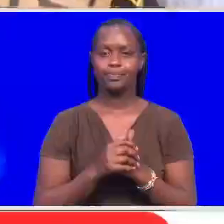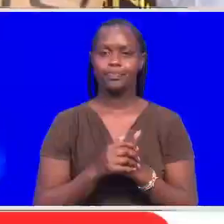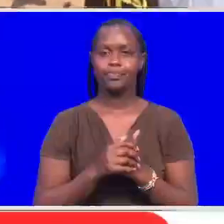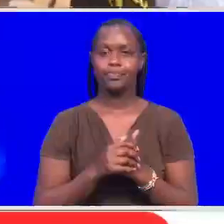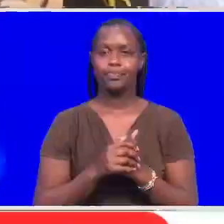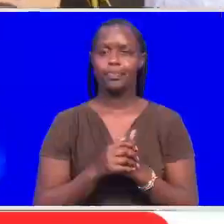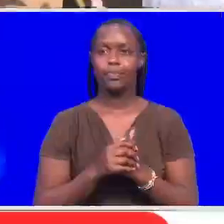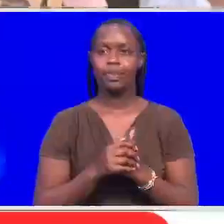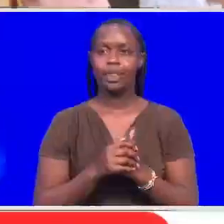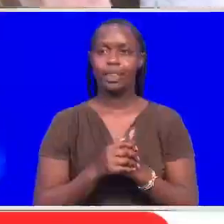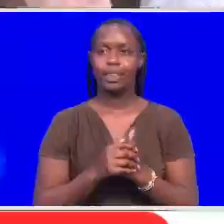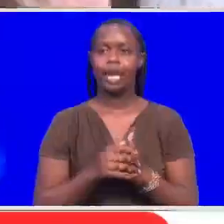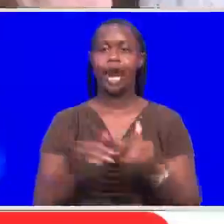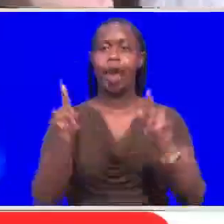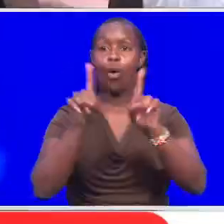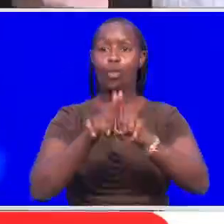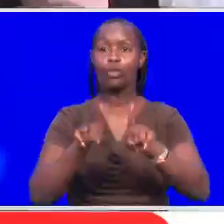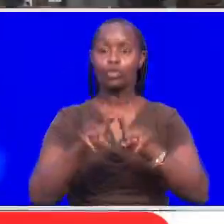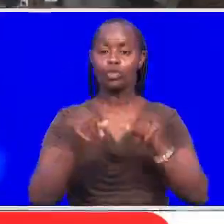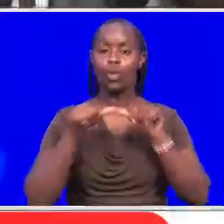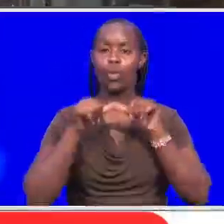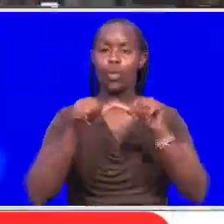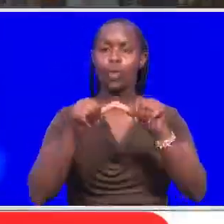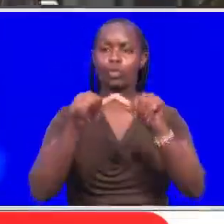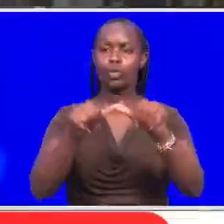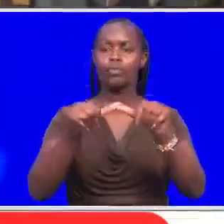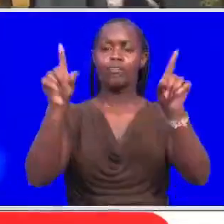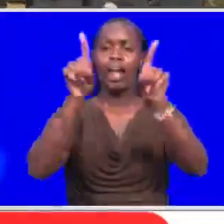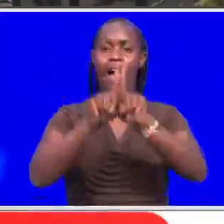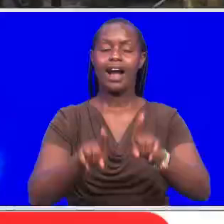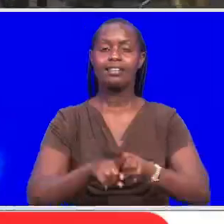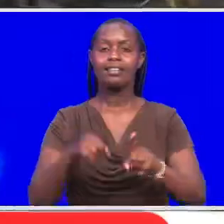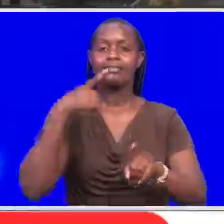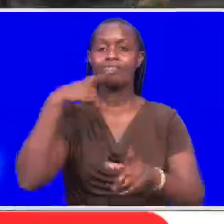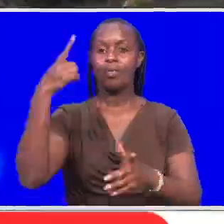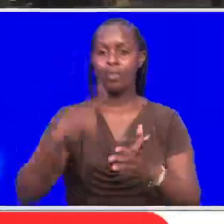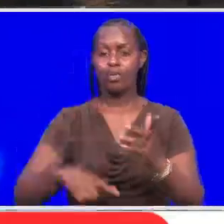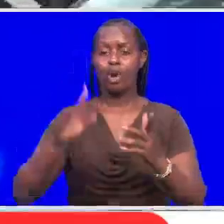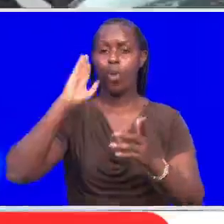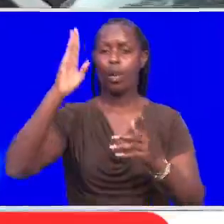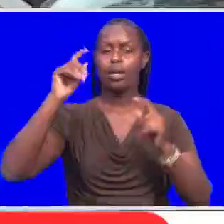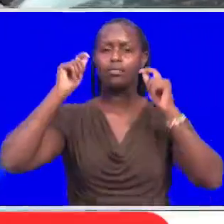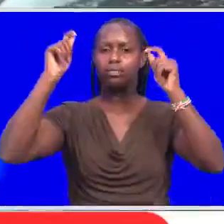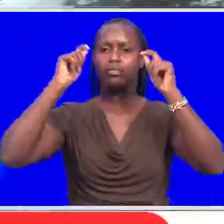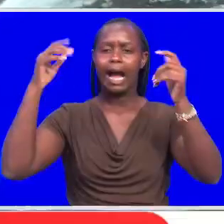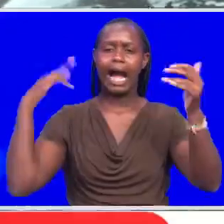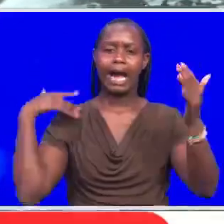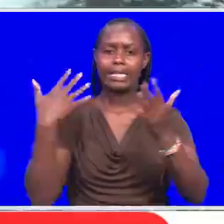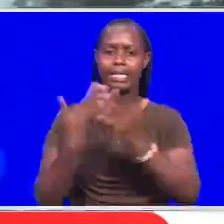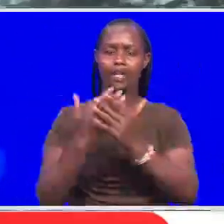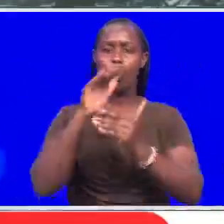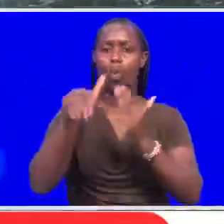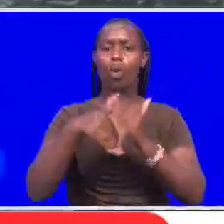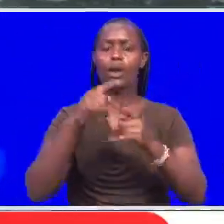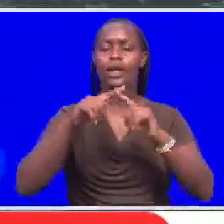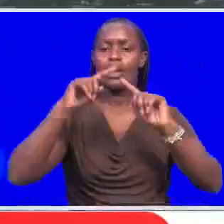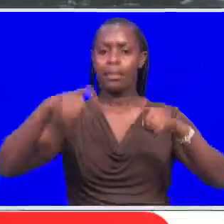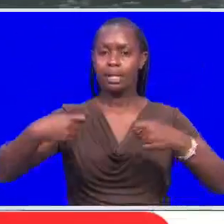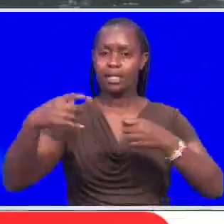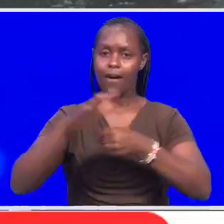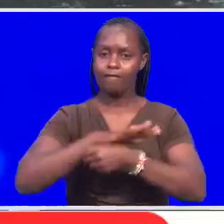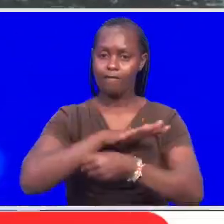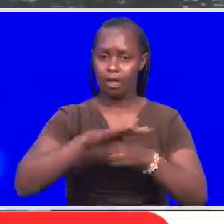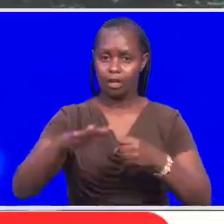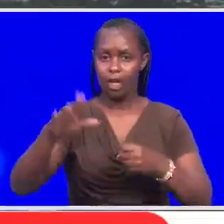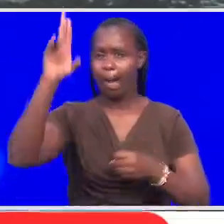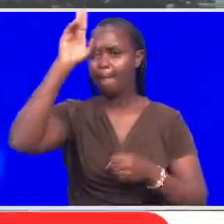The standoff persists as protesters vow to continue until their demands are met. The police are bringing chaos into this. There